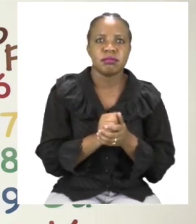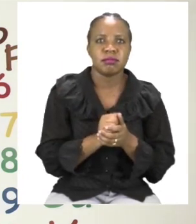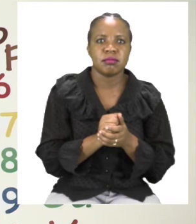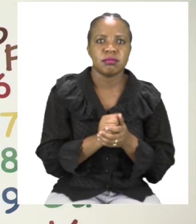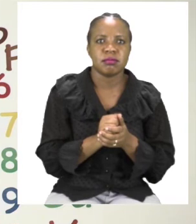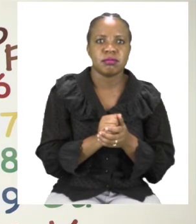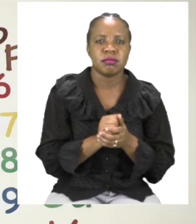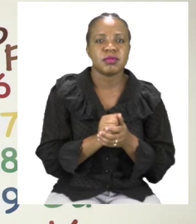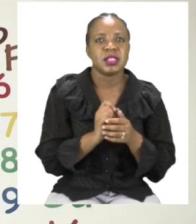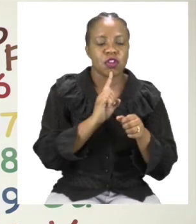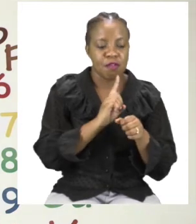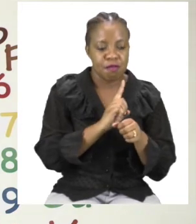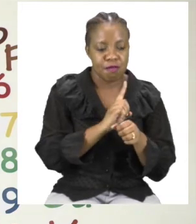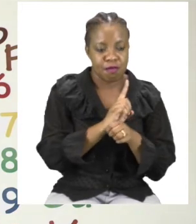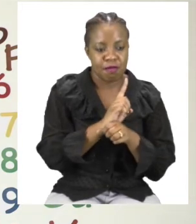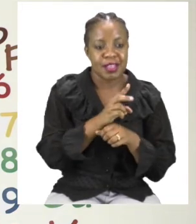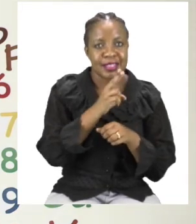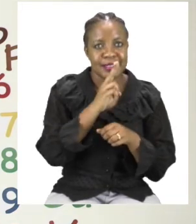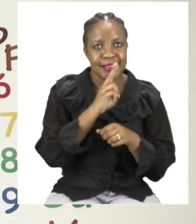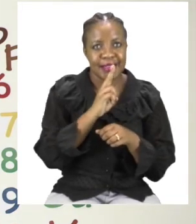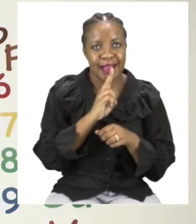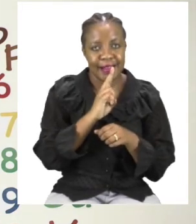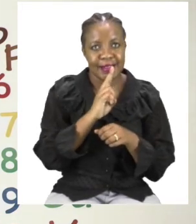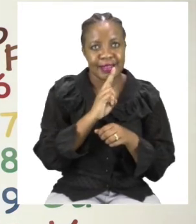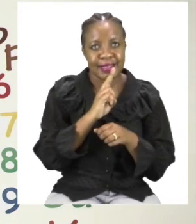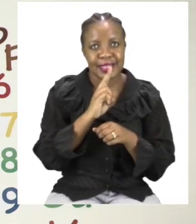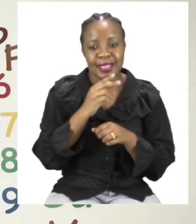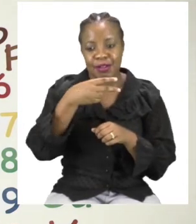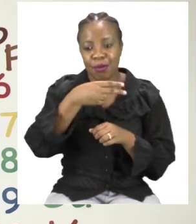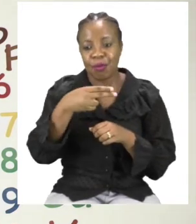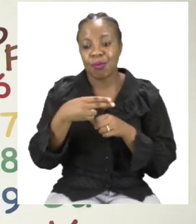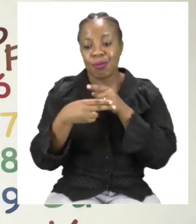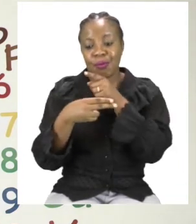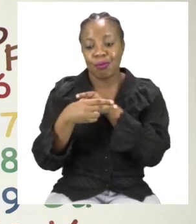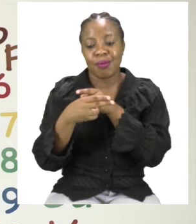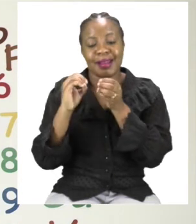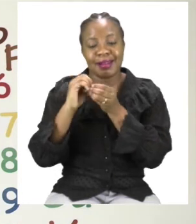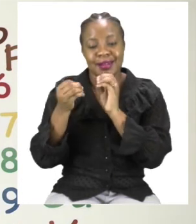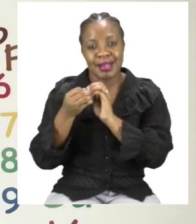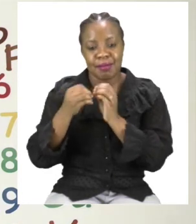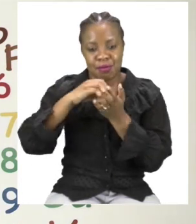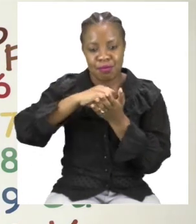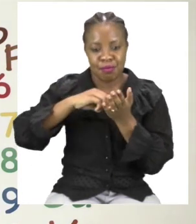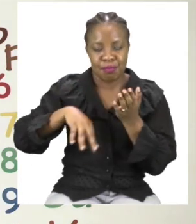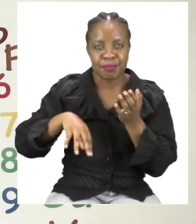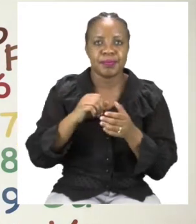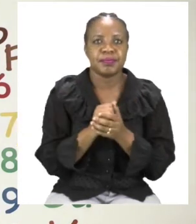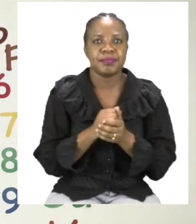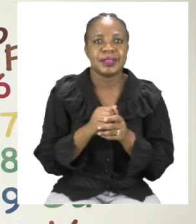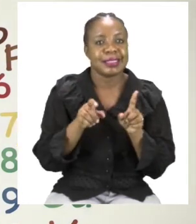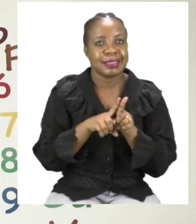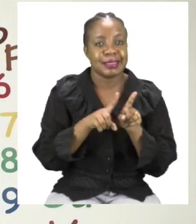first answer from the answer behind the equal sign to get the missing number. For number